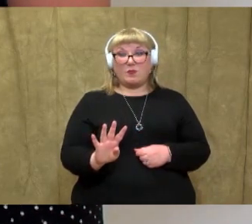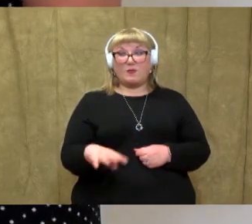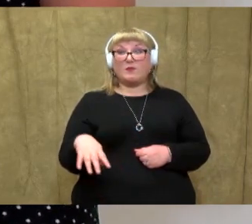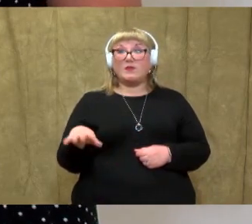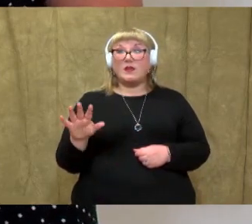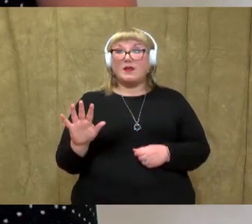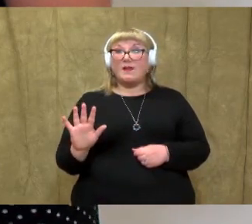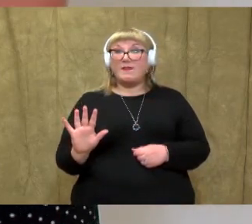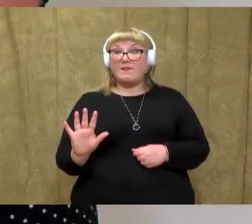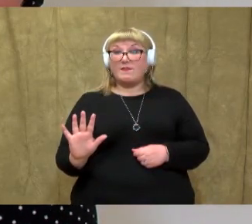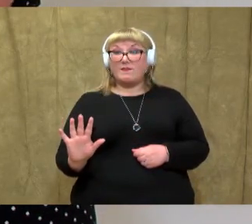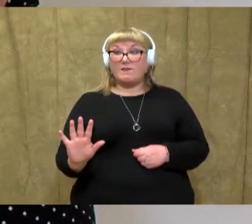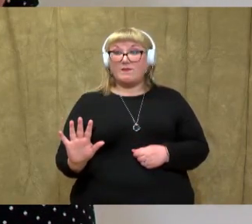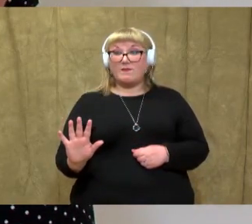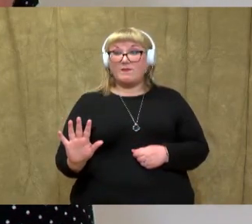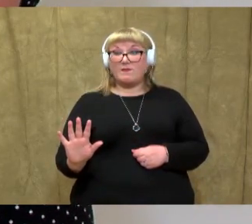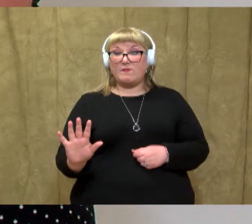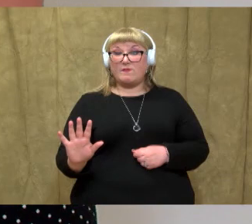4,